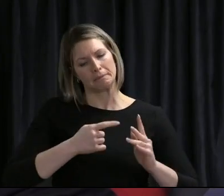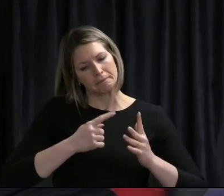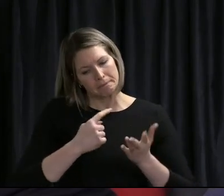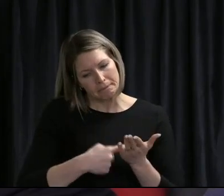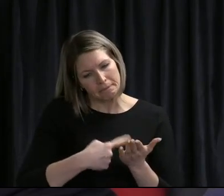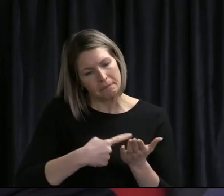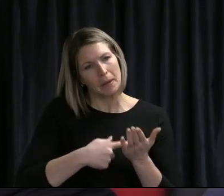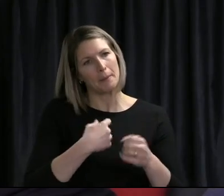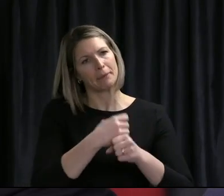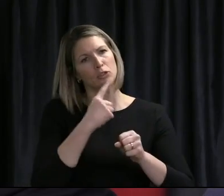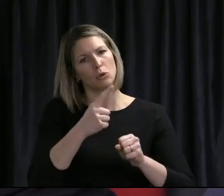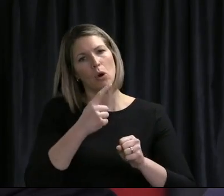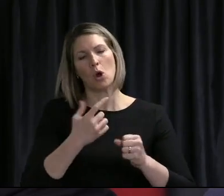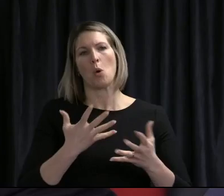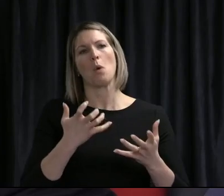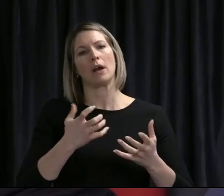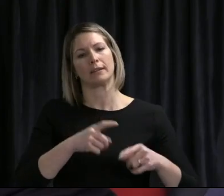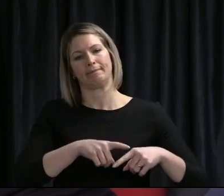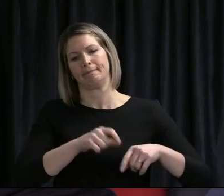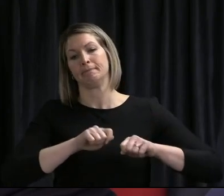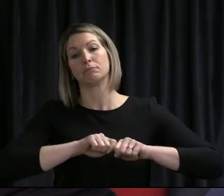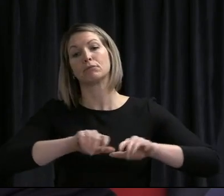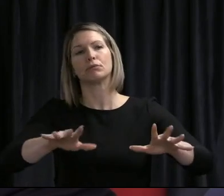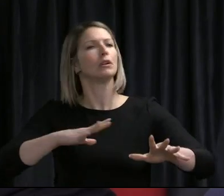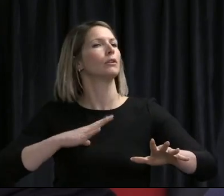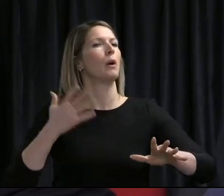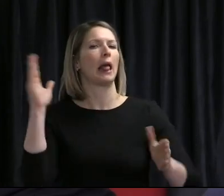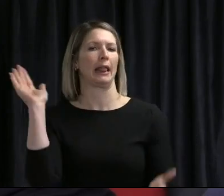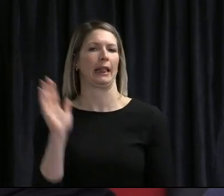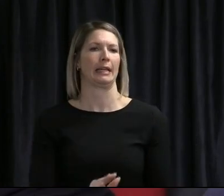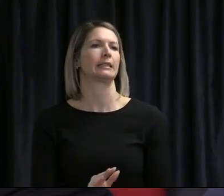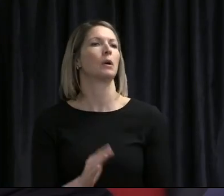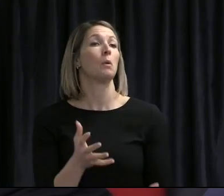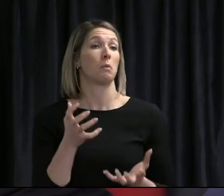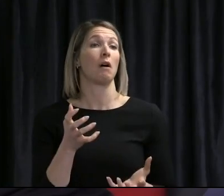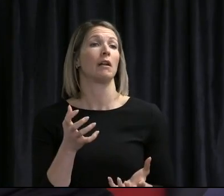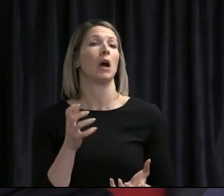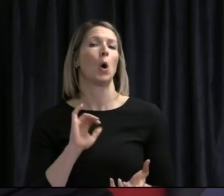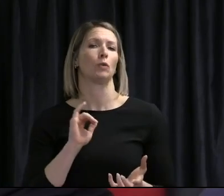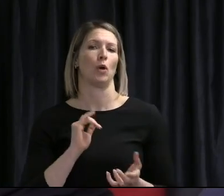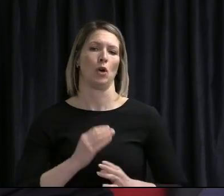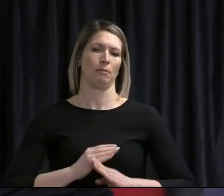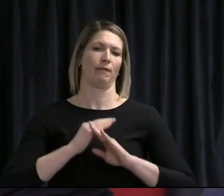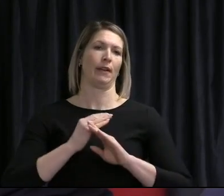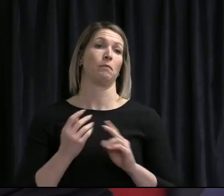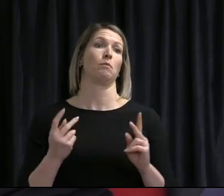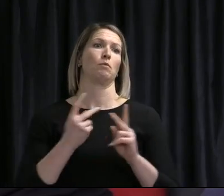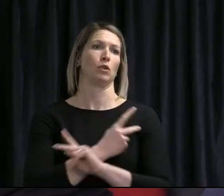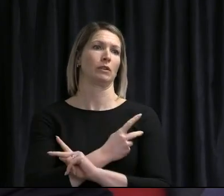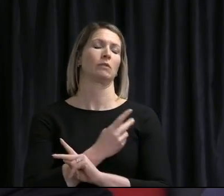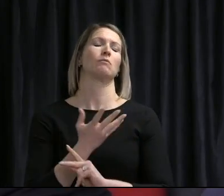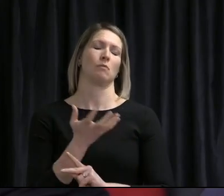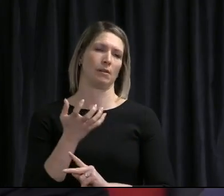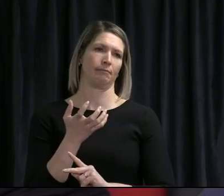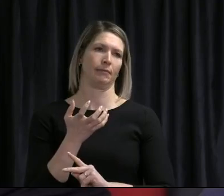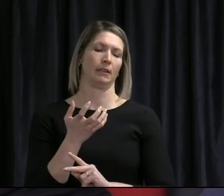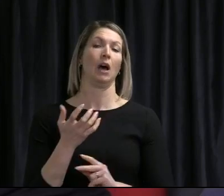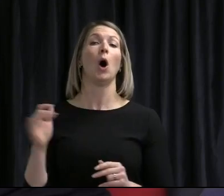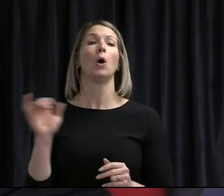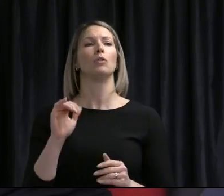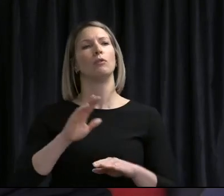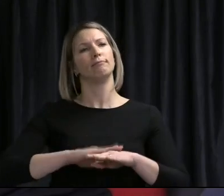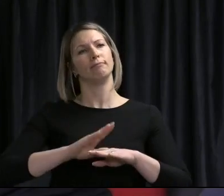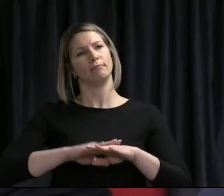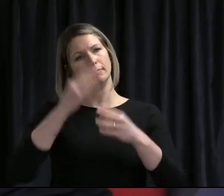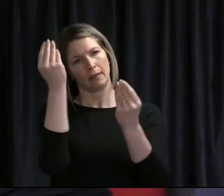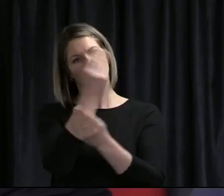and delay the spread of the virus. I want to remind everyone that we have an 811 helpline number